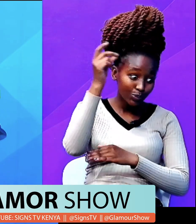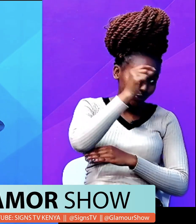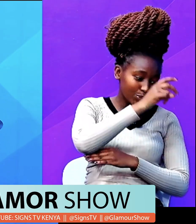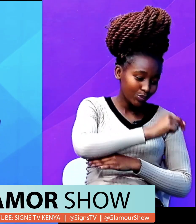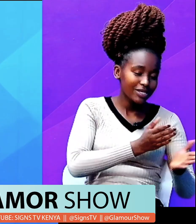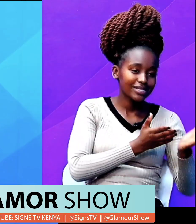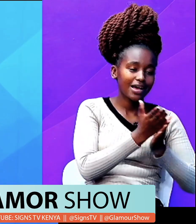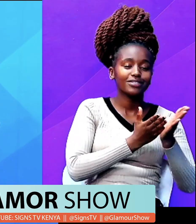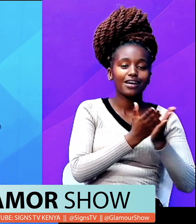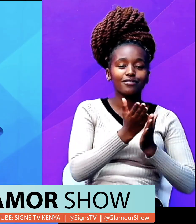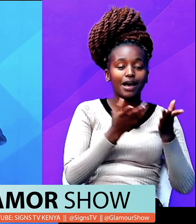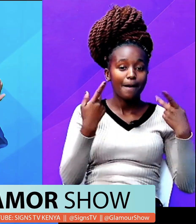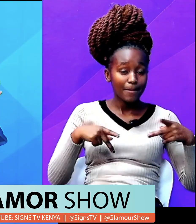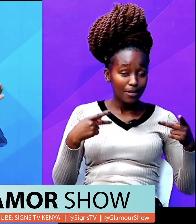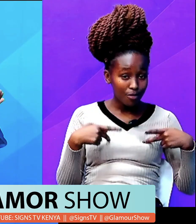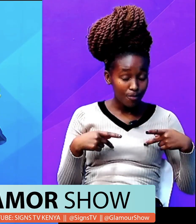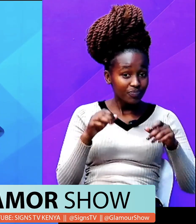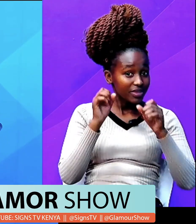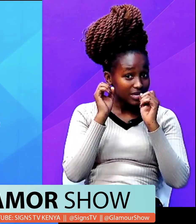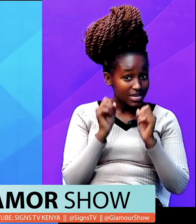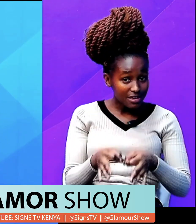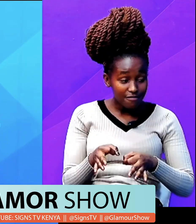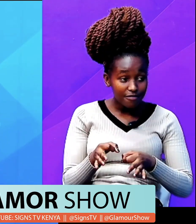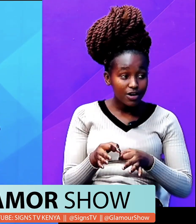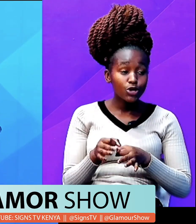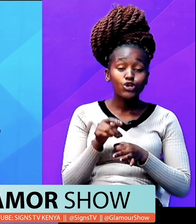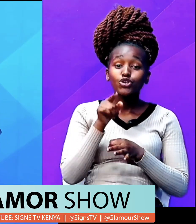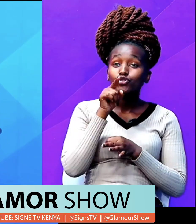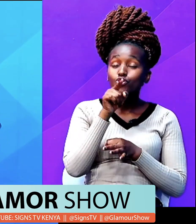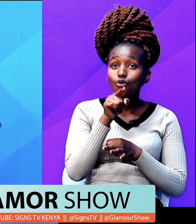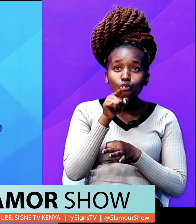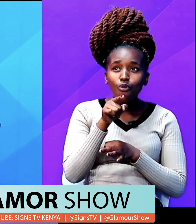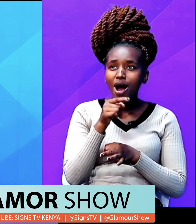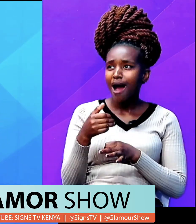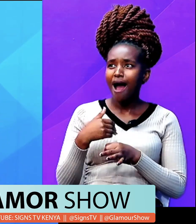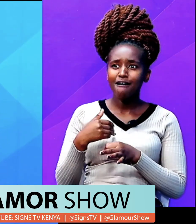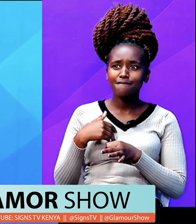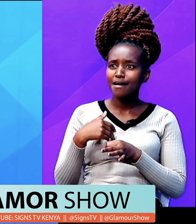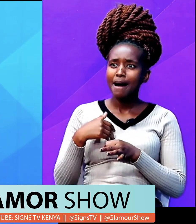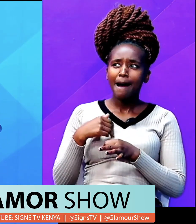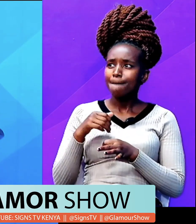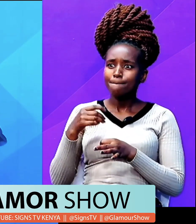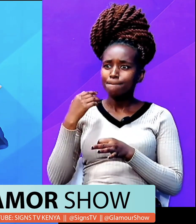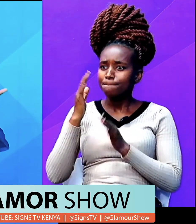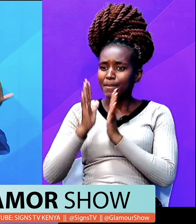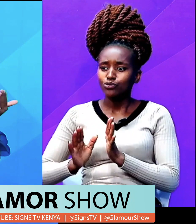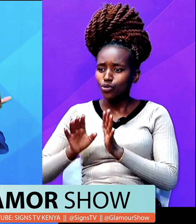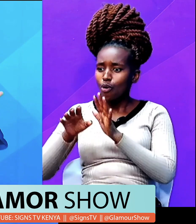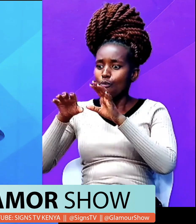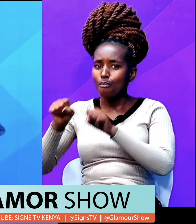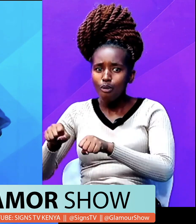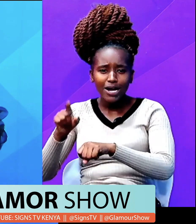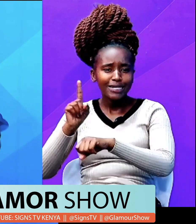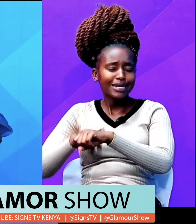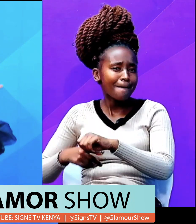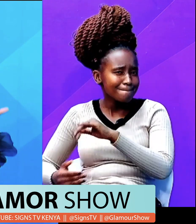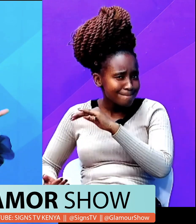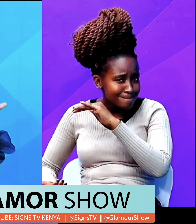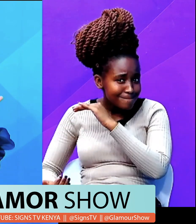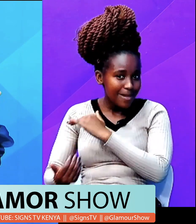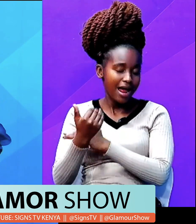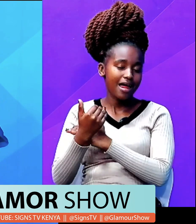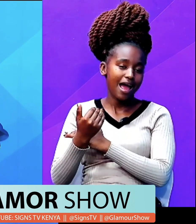clients. If maybe your first booking is very early in the morning, it means you have more time to work on